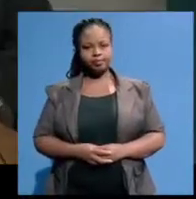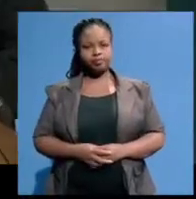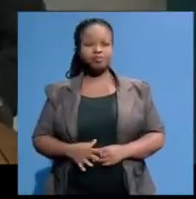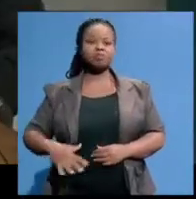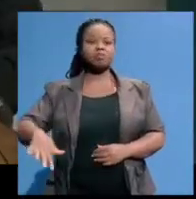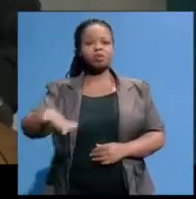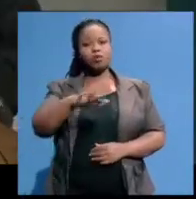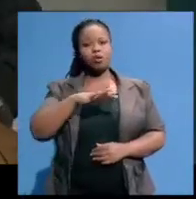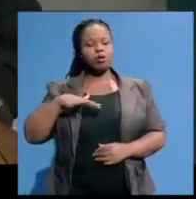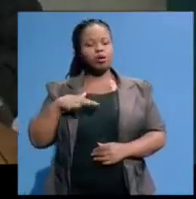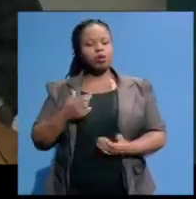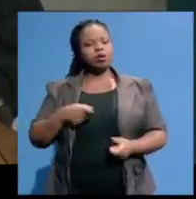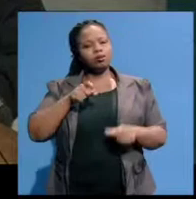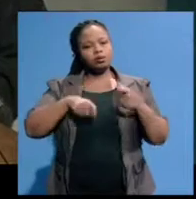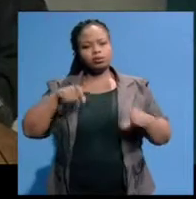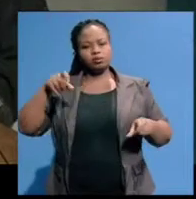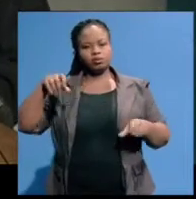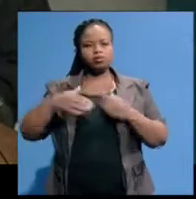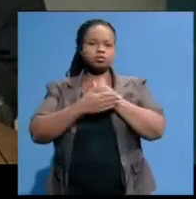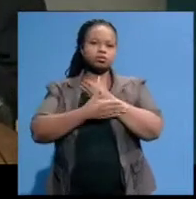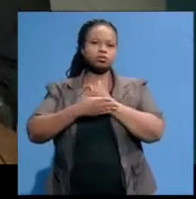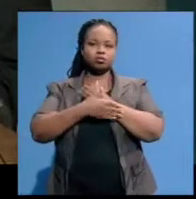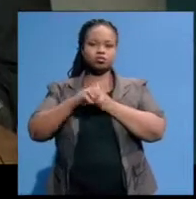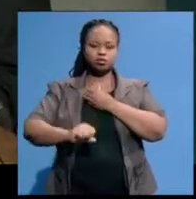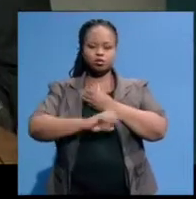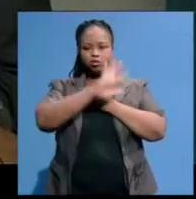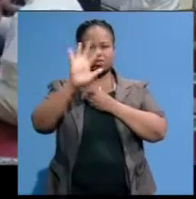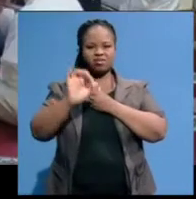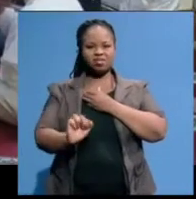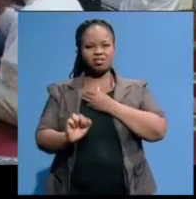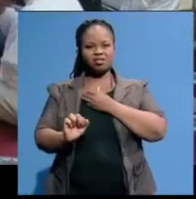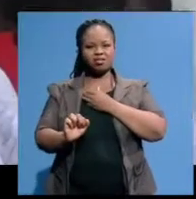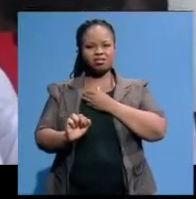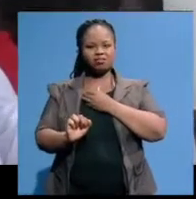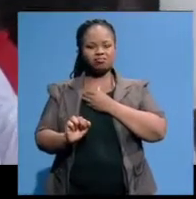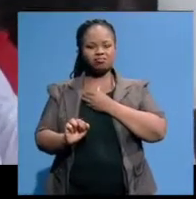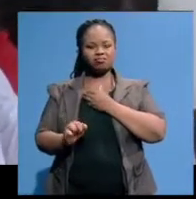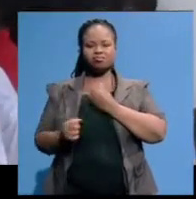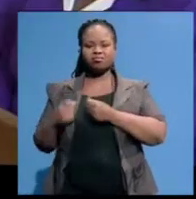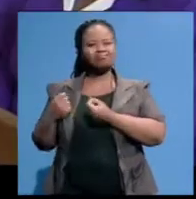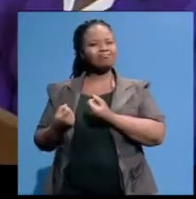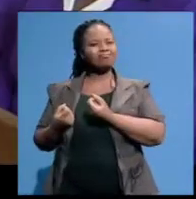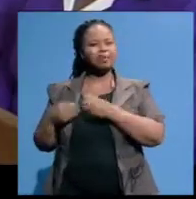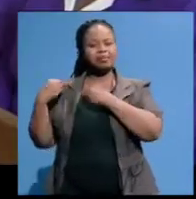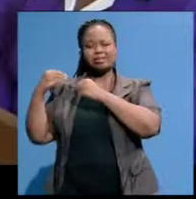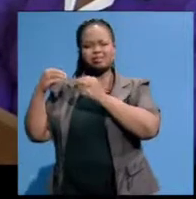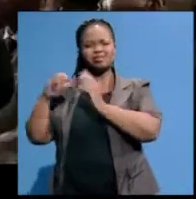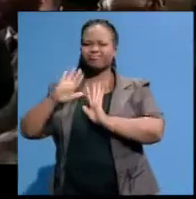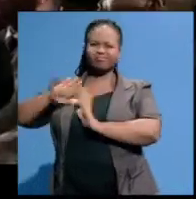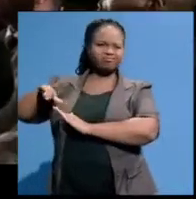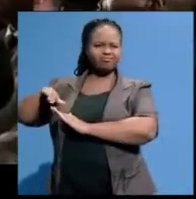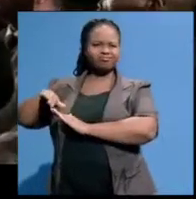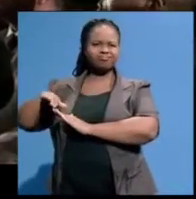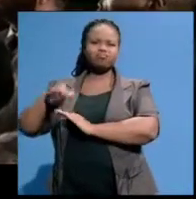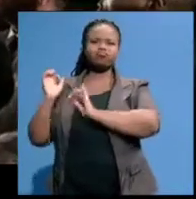Everyone in the country who today left everything they were doing to come